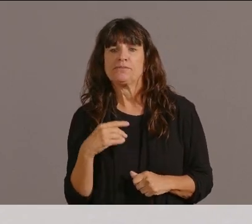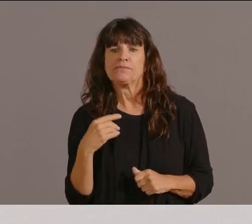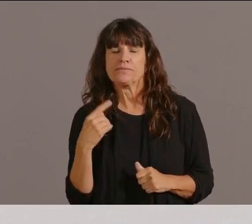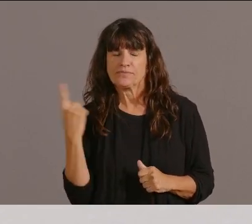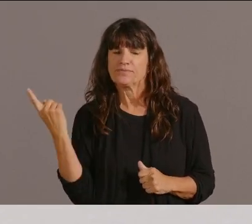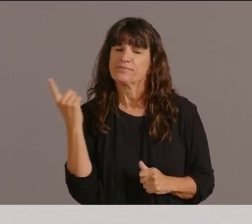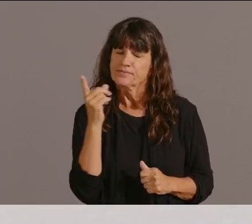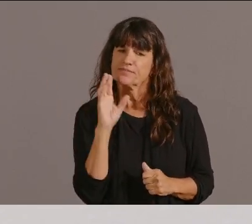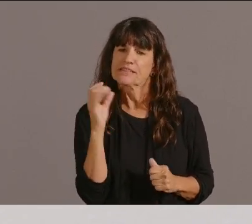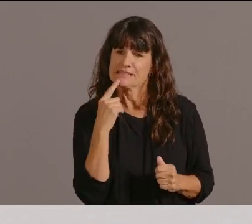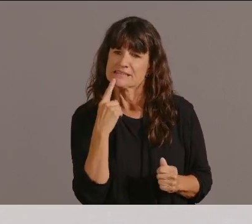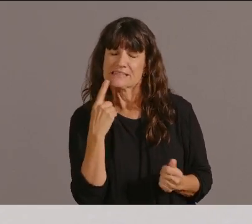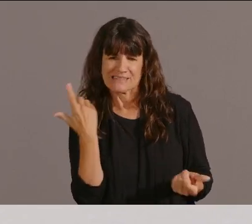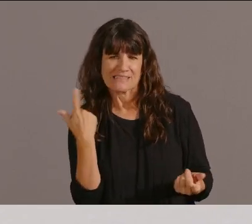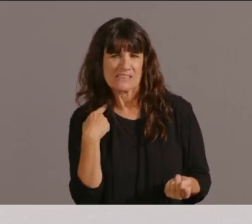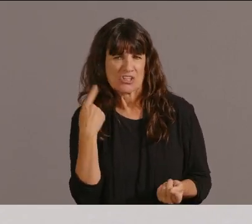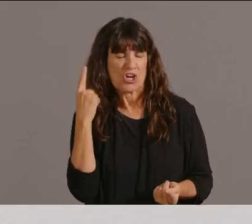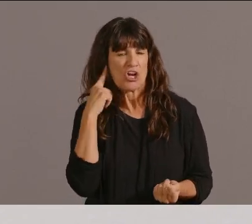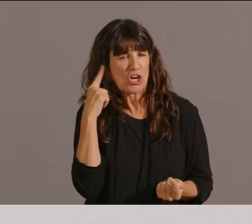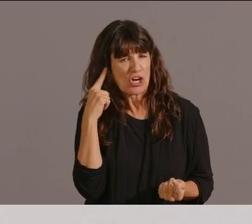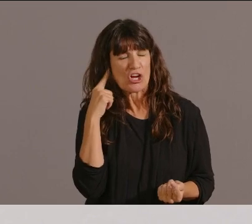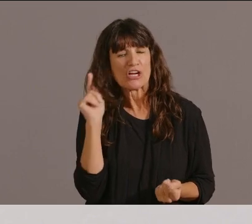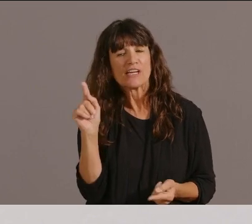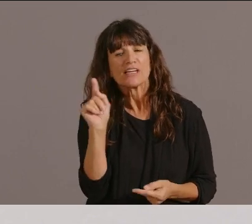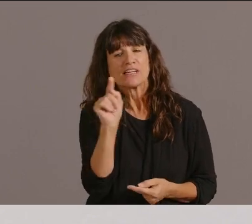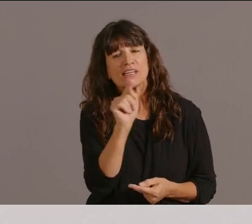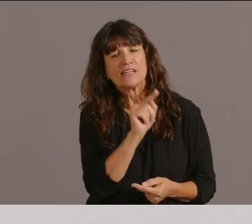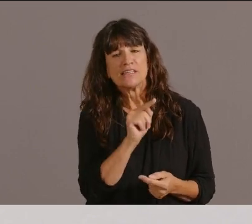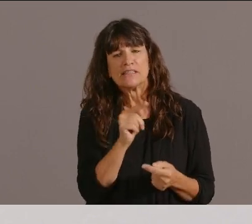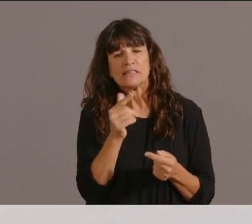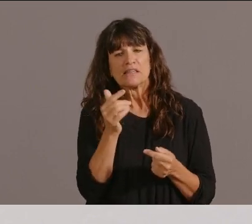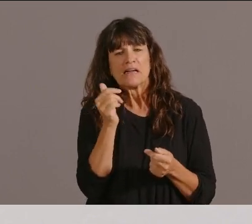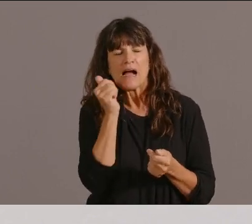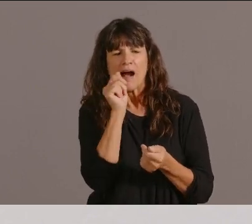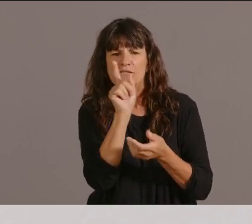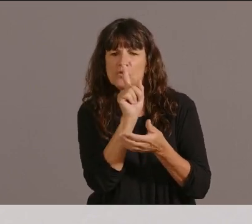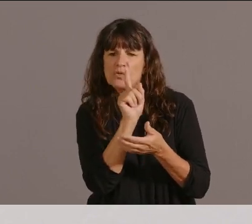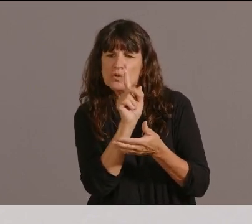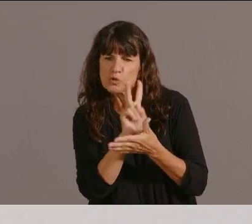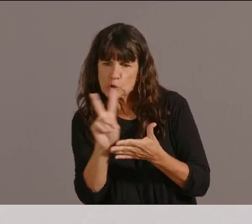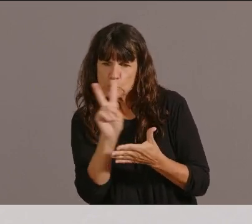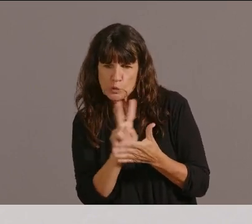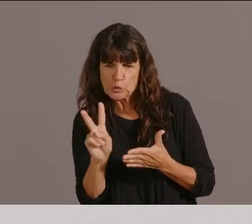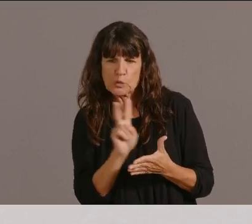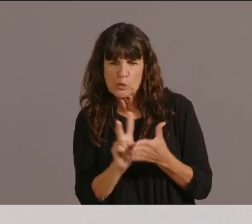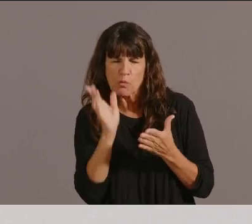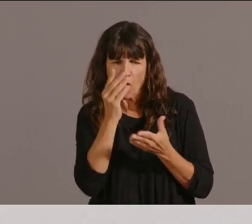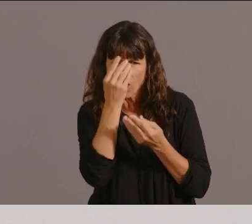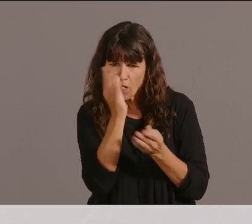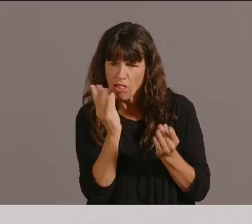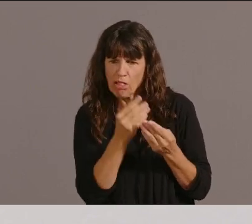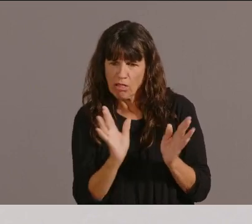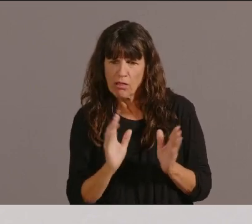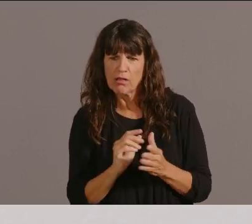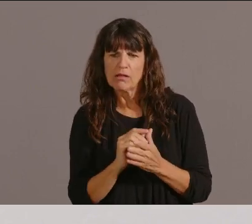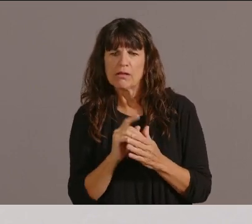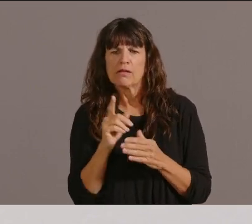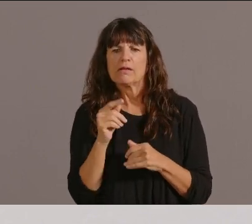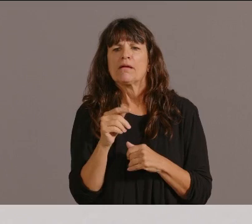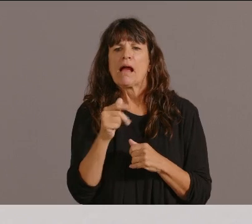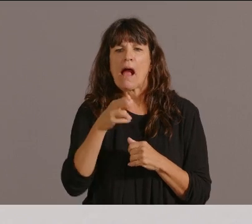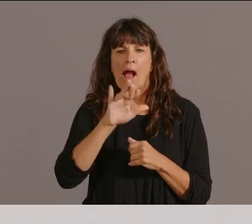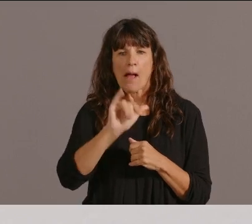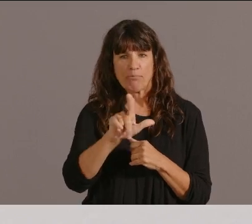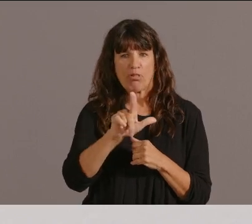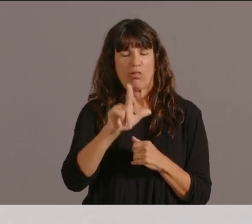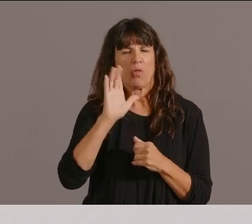slight increases over the next couple of weeks in March, but then in April, it sounds like the vaccine supply is really going to open up.